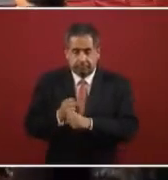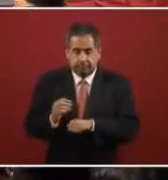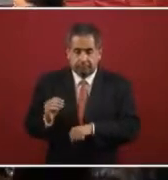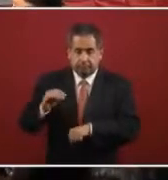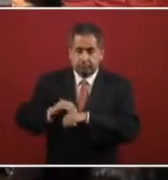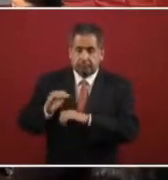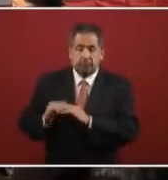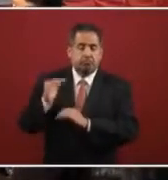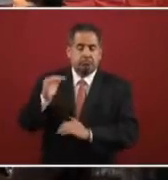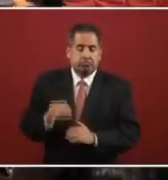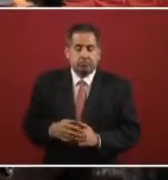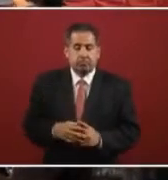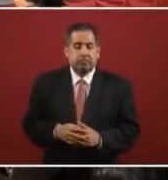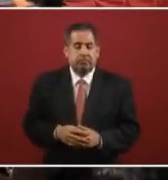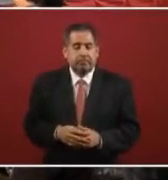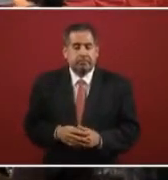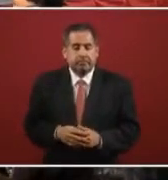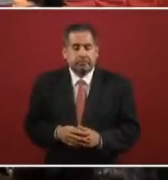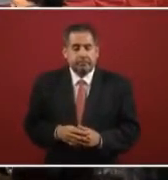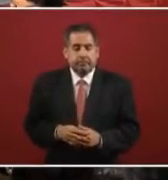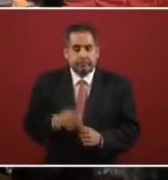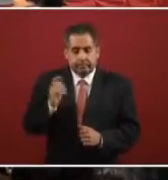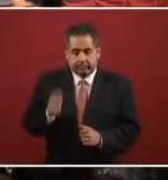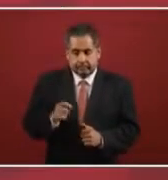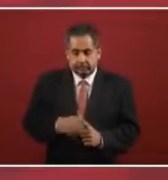This year.